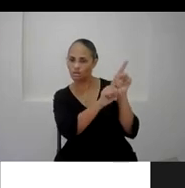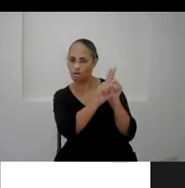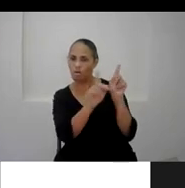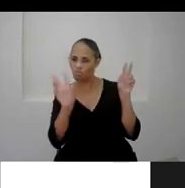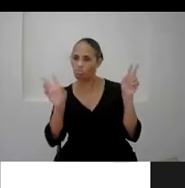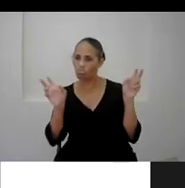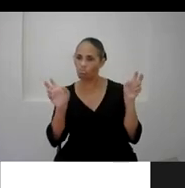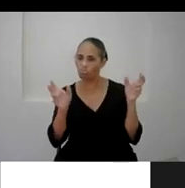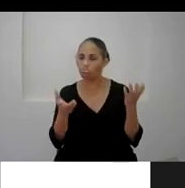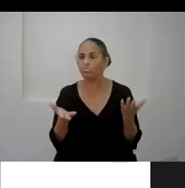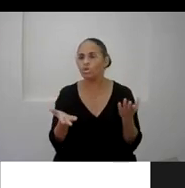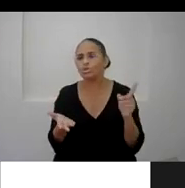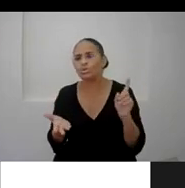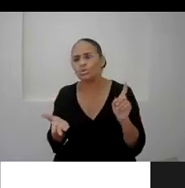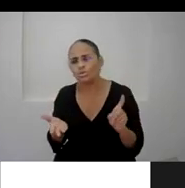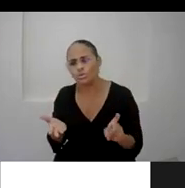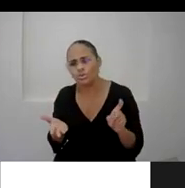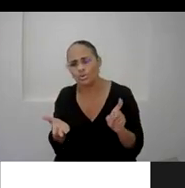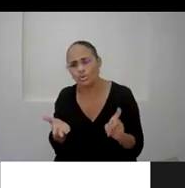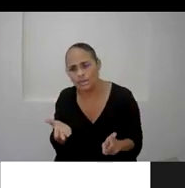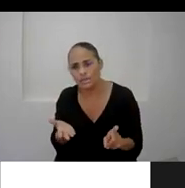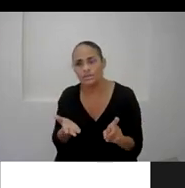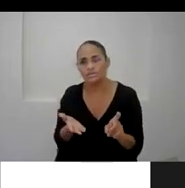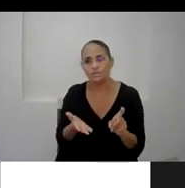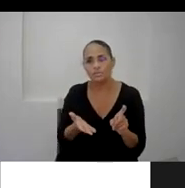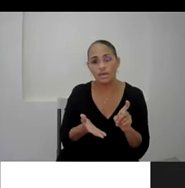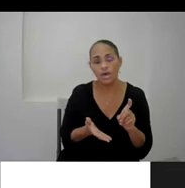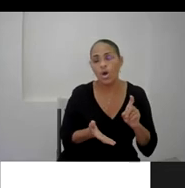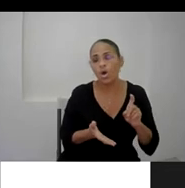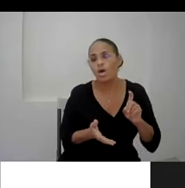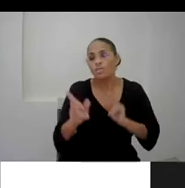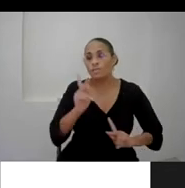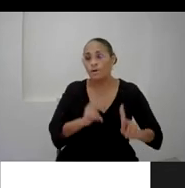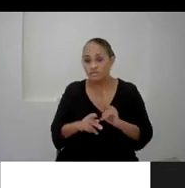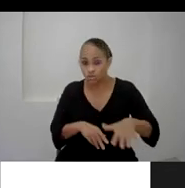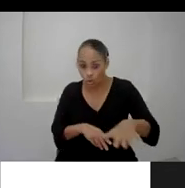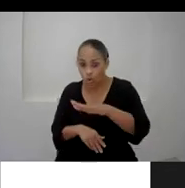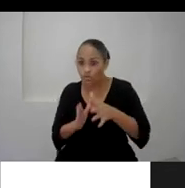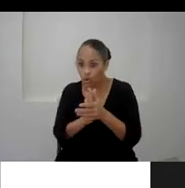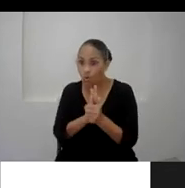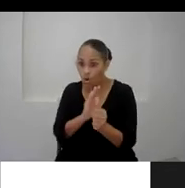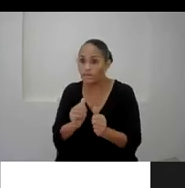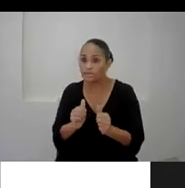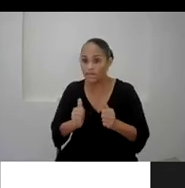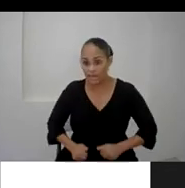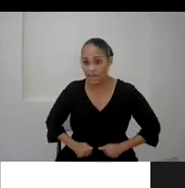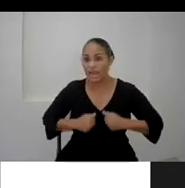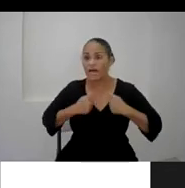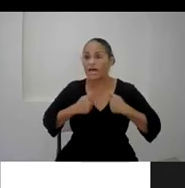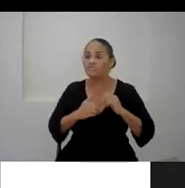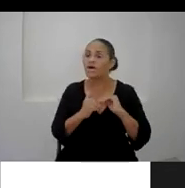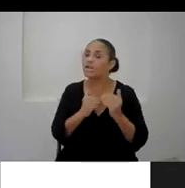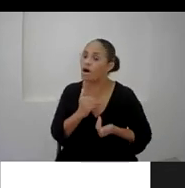It has to take stock of a person's overall quality of life and to look at ways in which their quality of